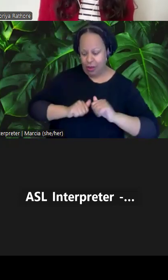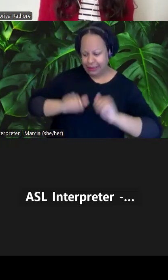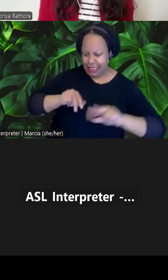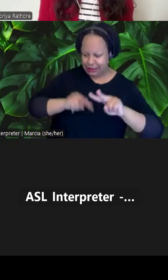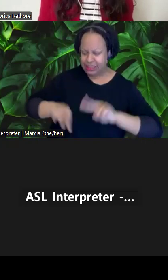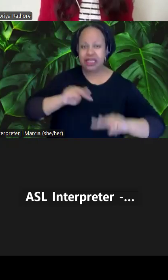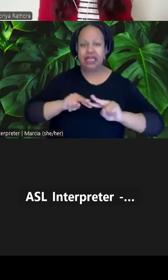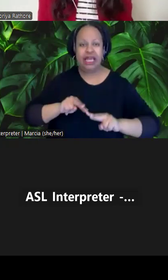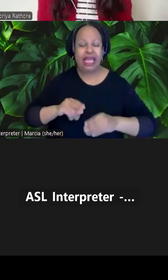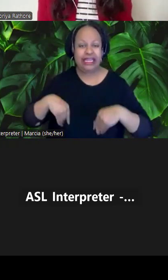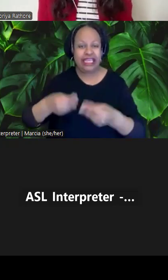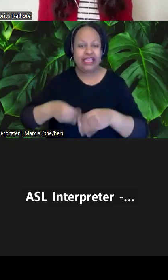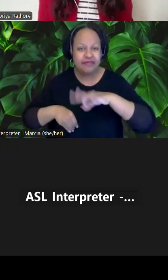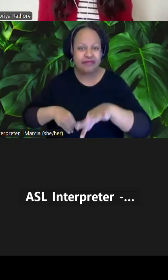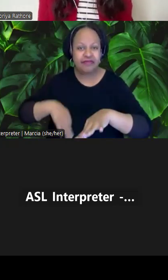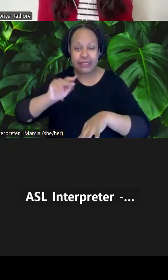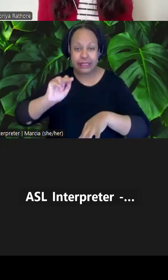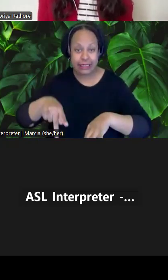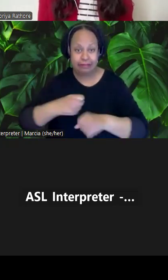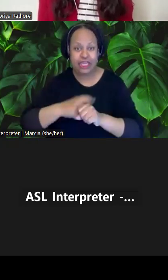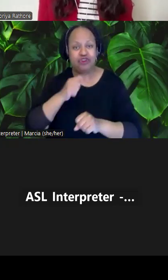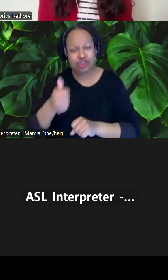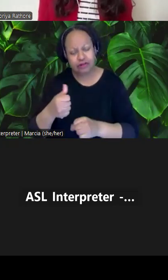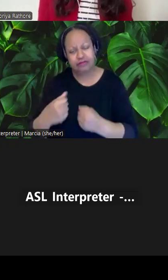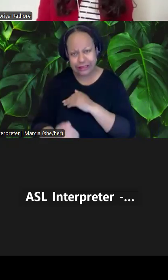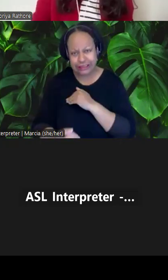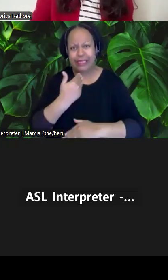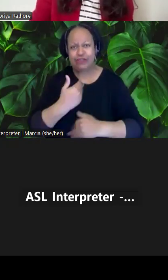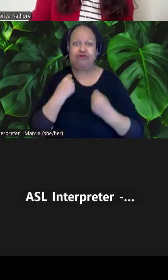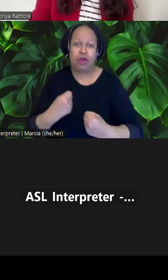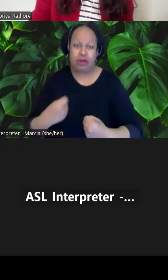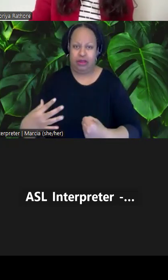tips for making sure that you're submitting a strong application.